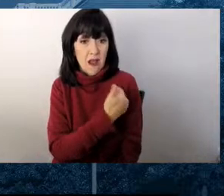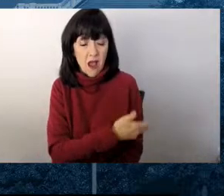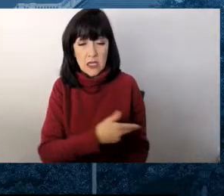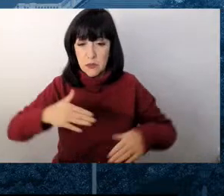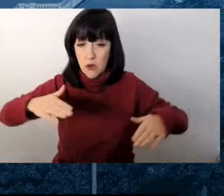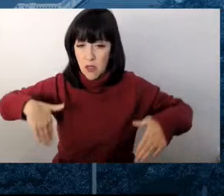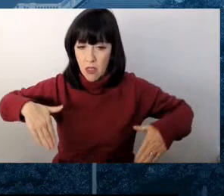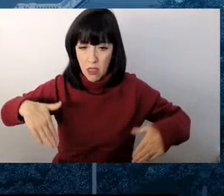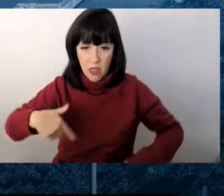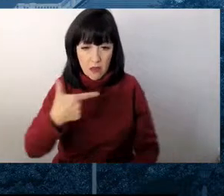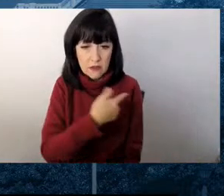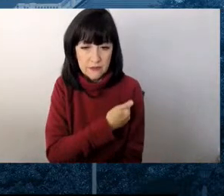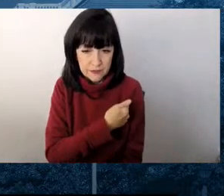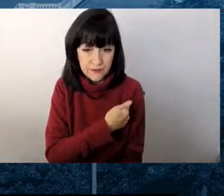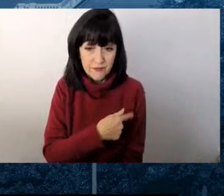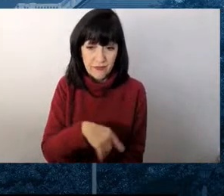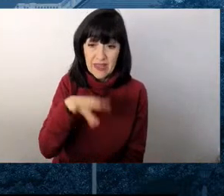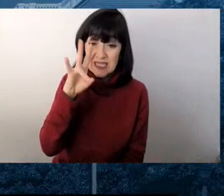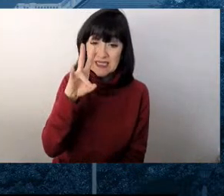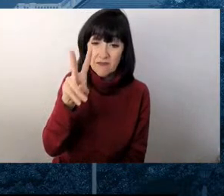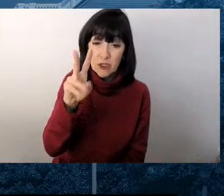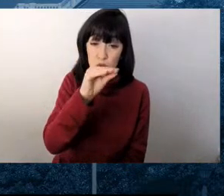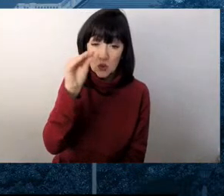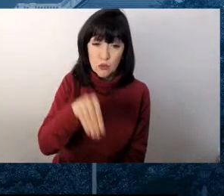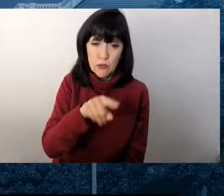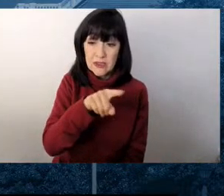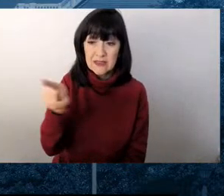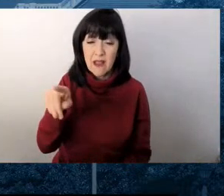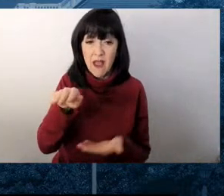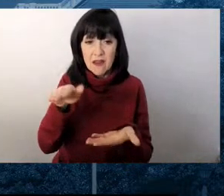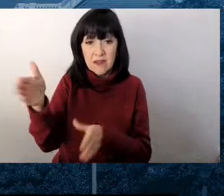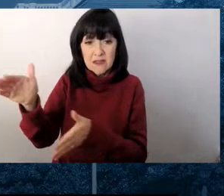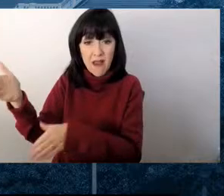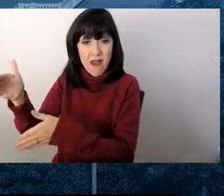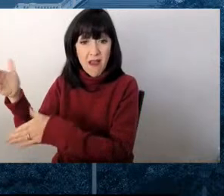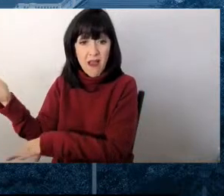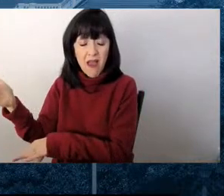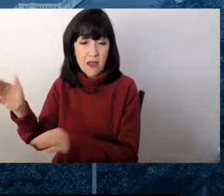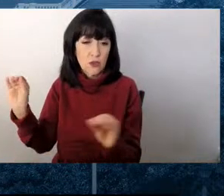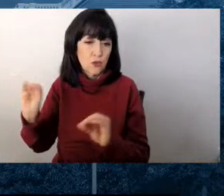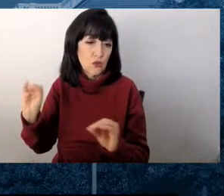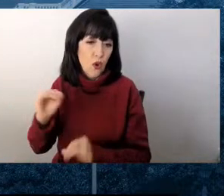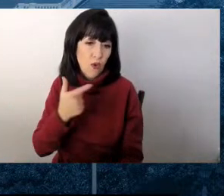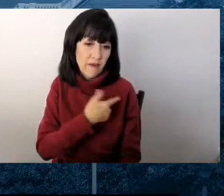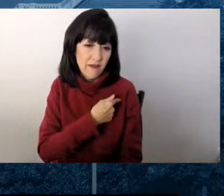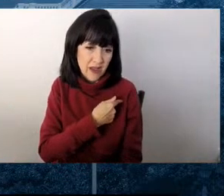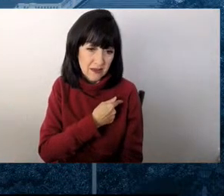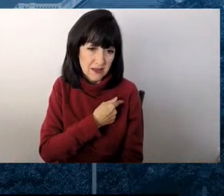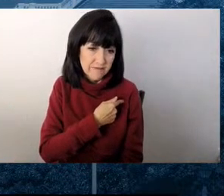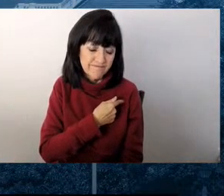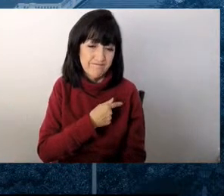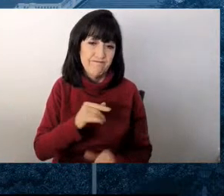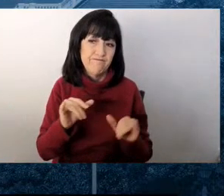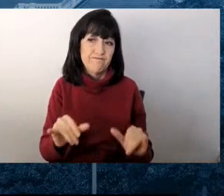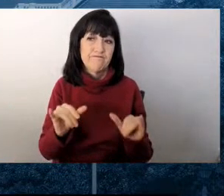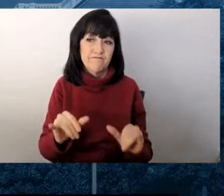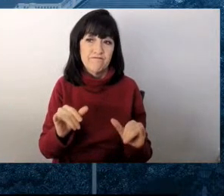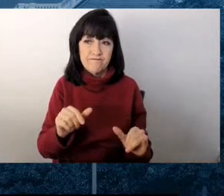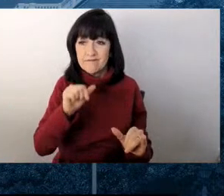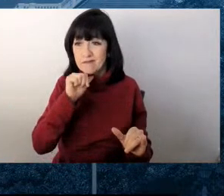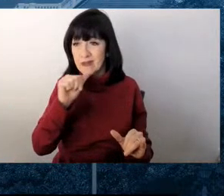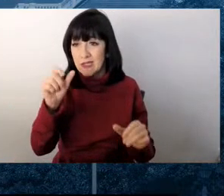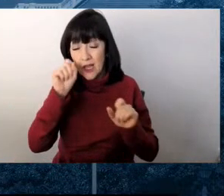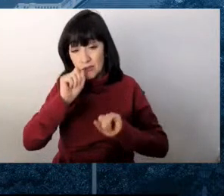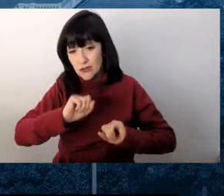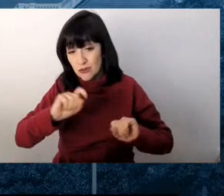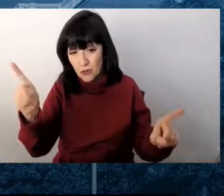deaths were unvaccinated. And this is not surprising knowing what we know about Omicron, and I'll